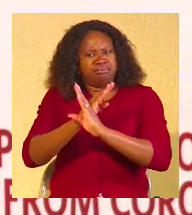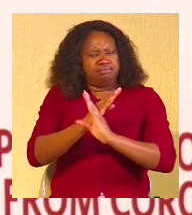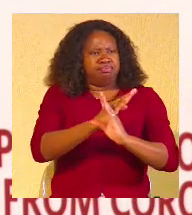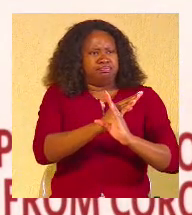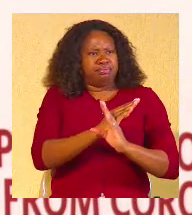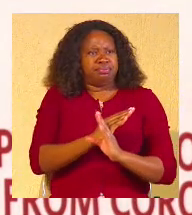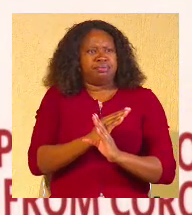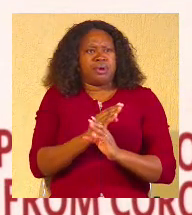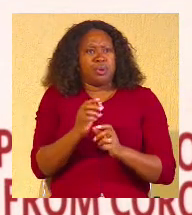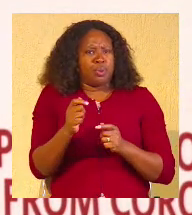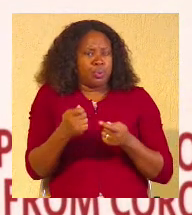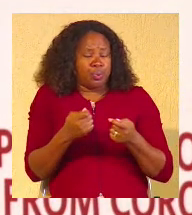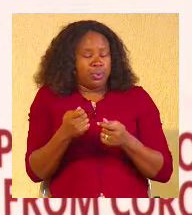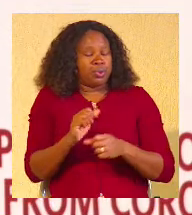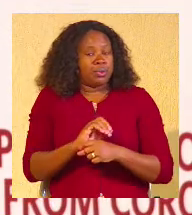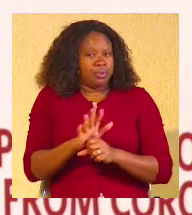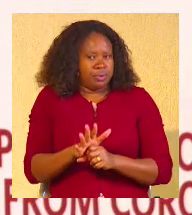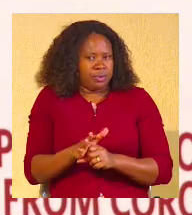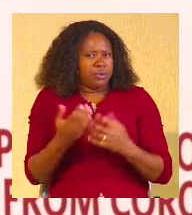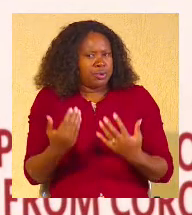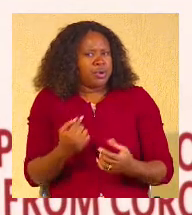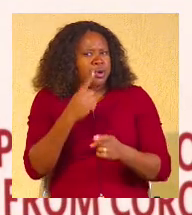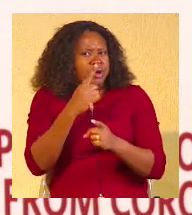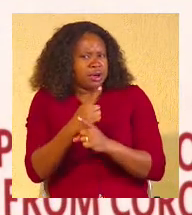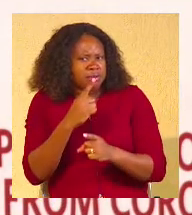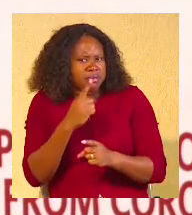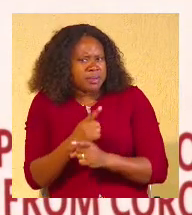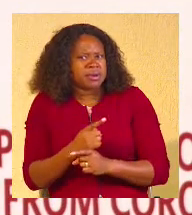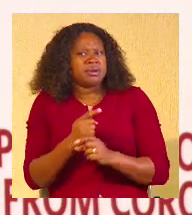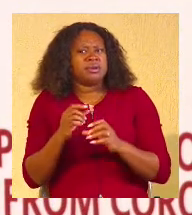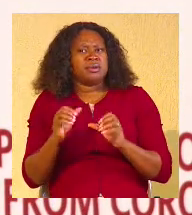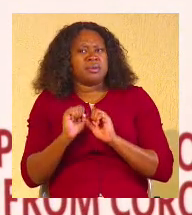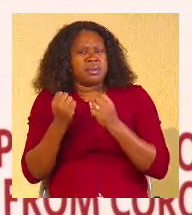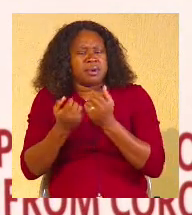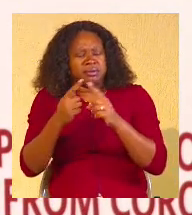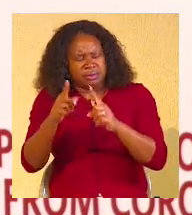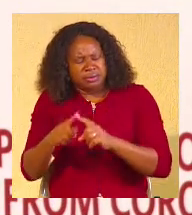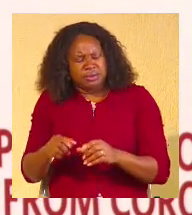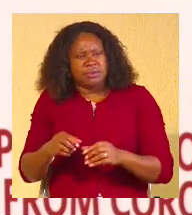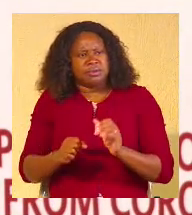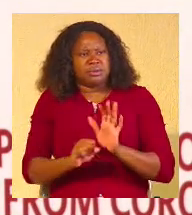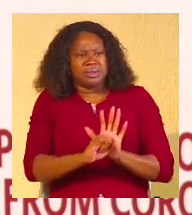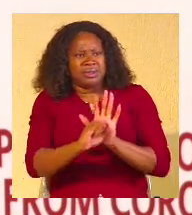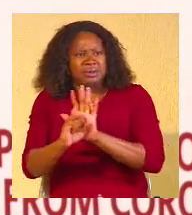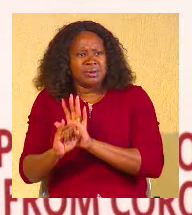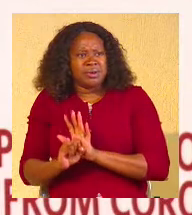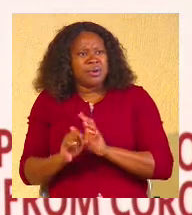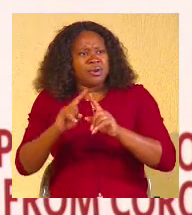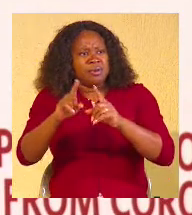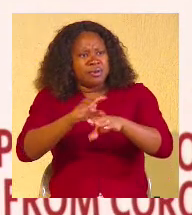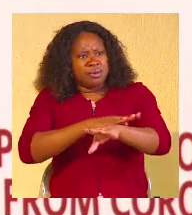government and its agencies introduced several stimulus packages to mitigate the impact of